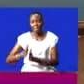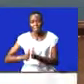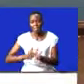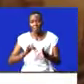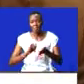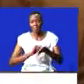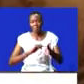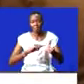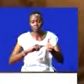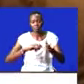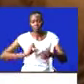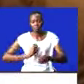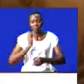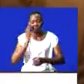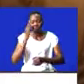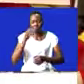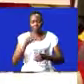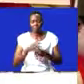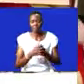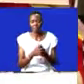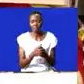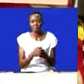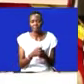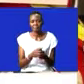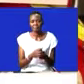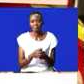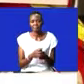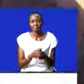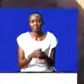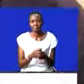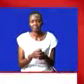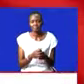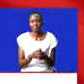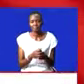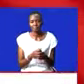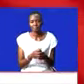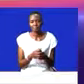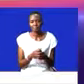Nekala TV Kawuki County Makisumu and Landa Godfrey.